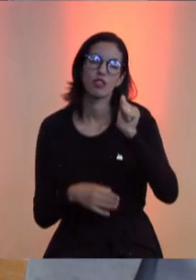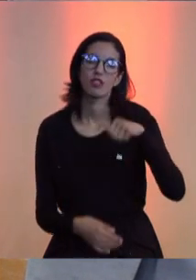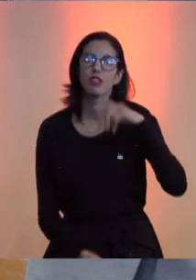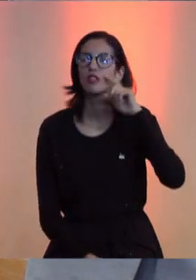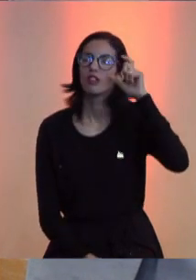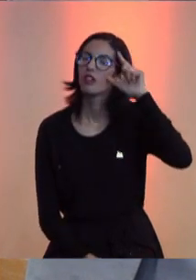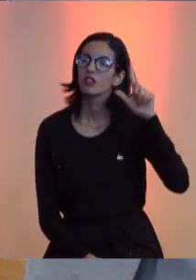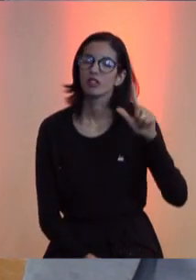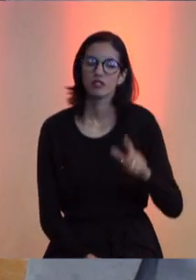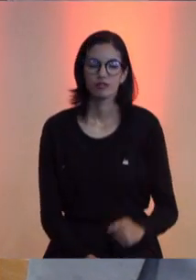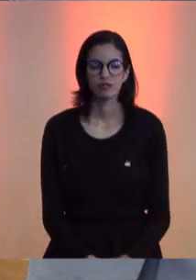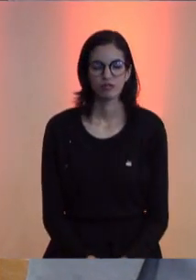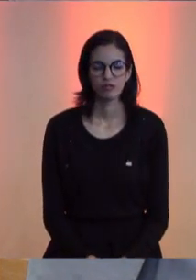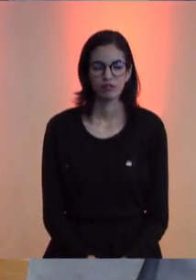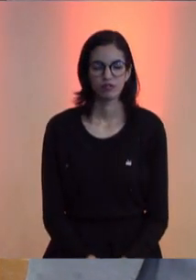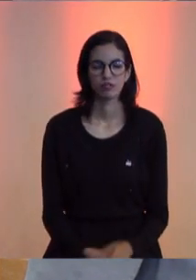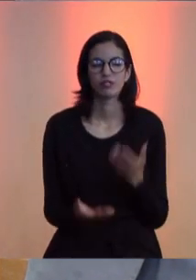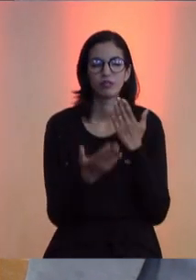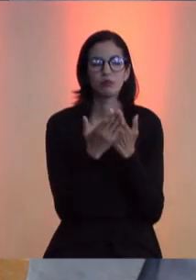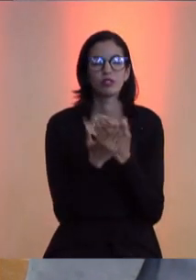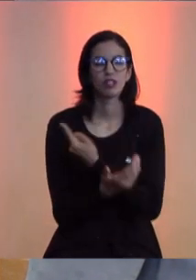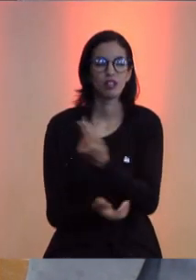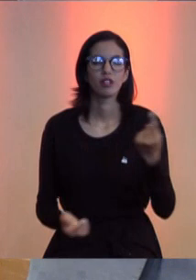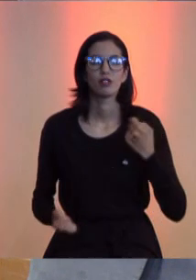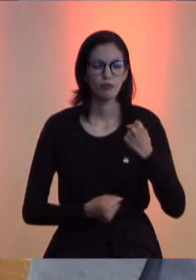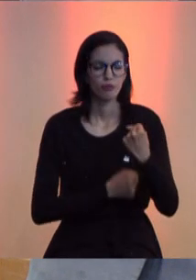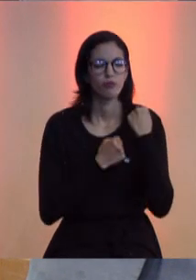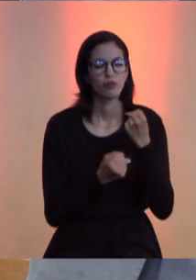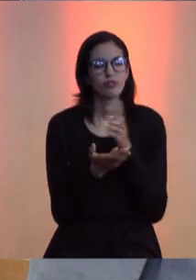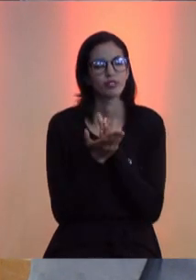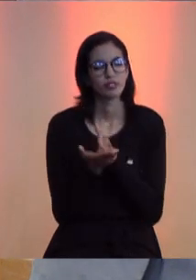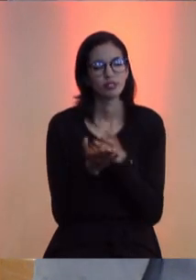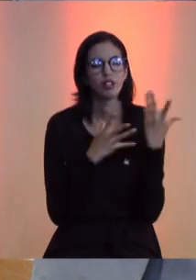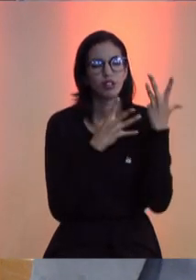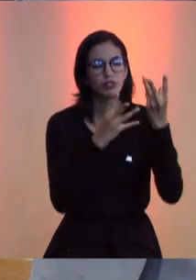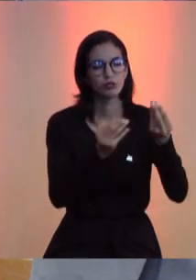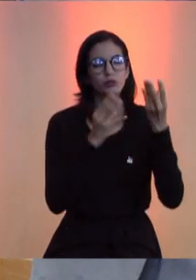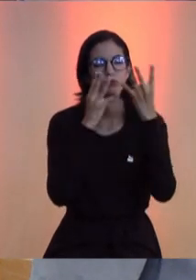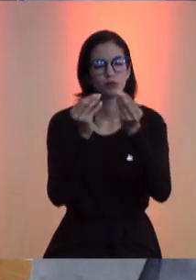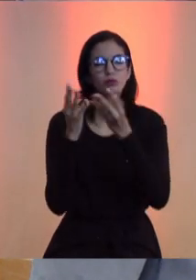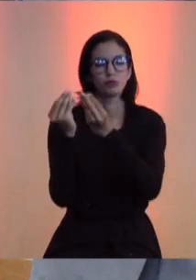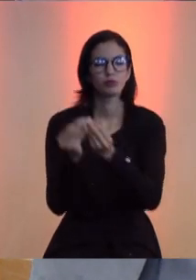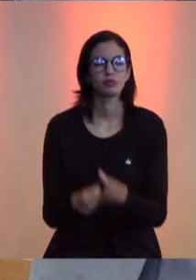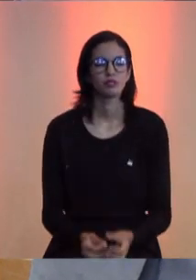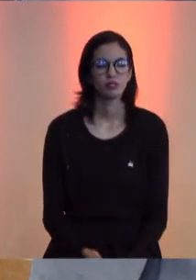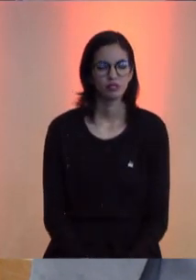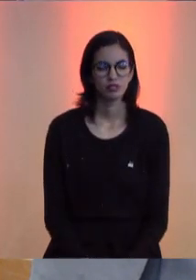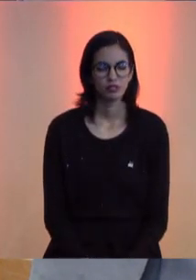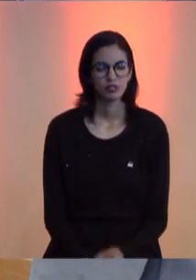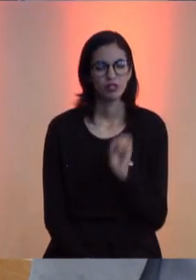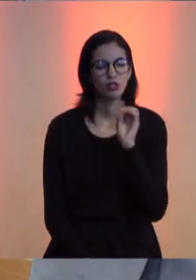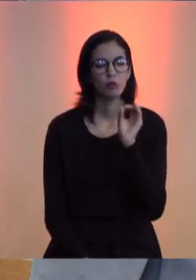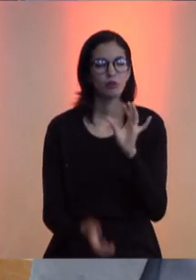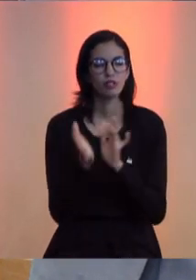that decision. Te pido que les des la firmeza y la fortaleza para mantener esa decisión. In Jesus' name we pray. En el